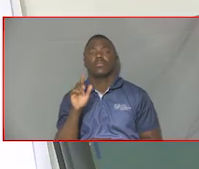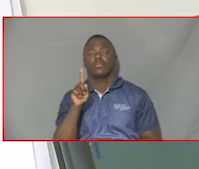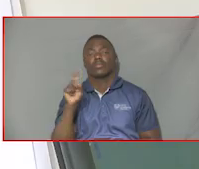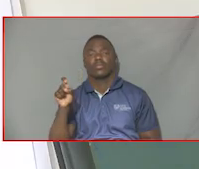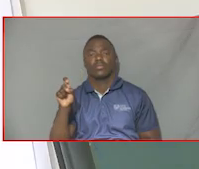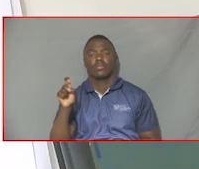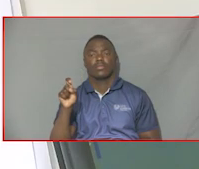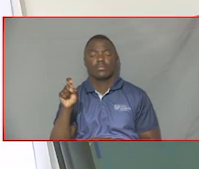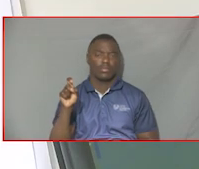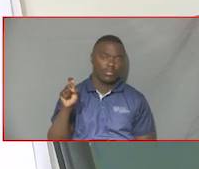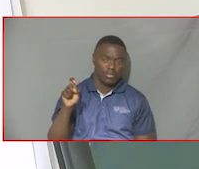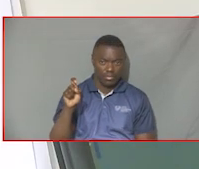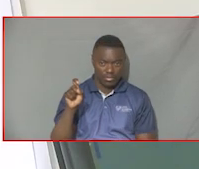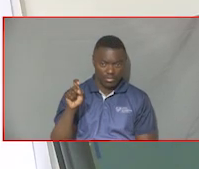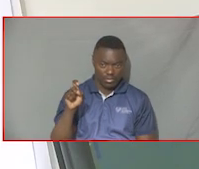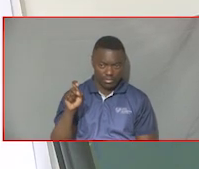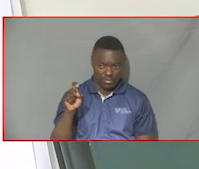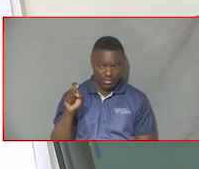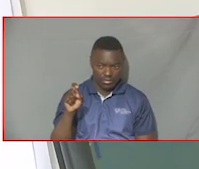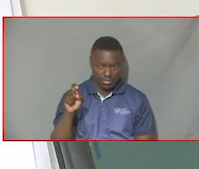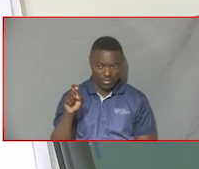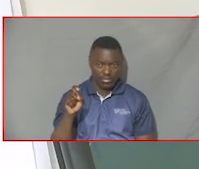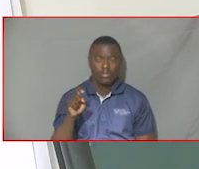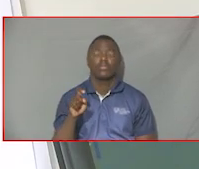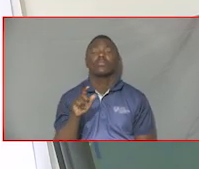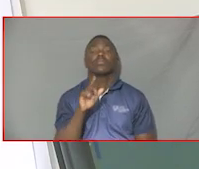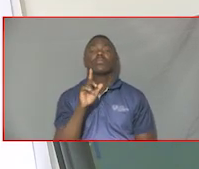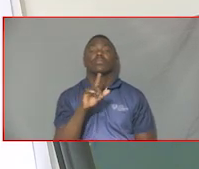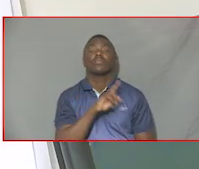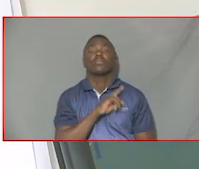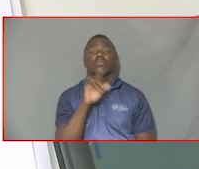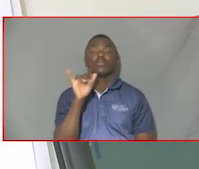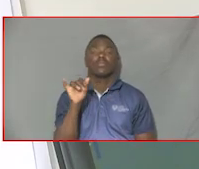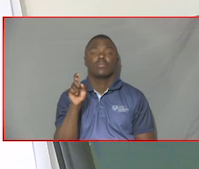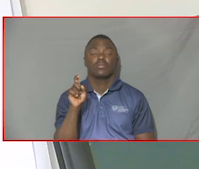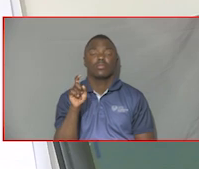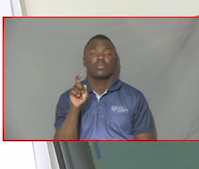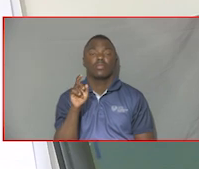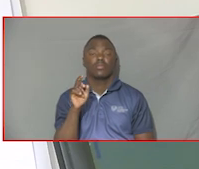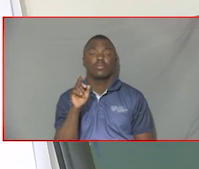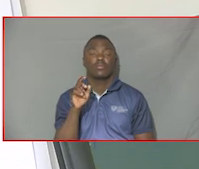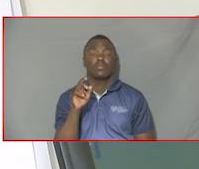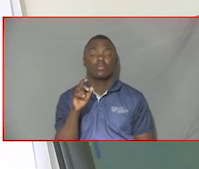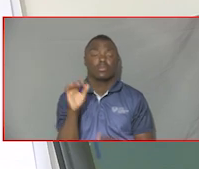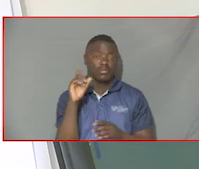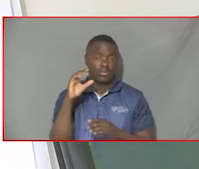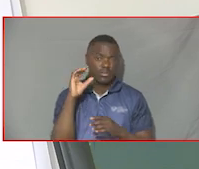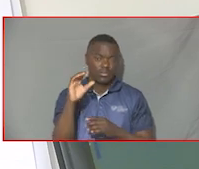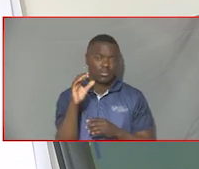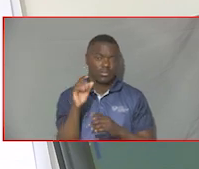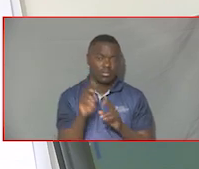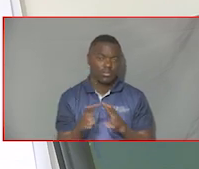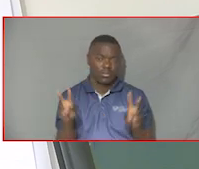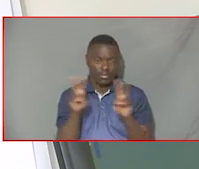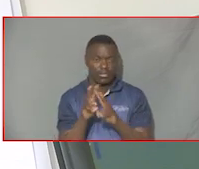0,91x. You see, that is a straight line equation. Y equal to mx plus c. So your c value is 9,5,